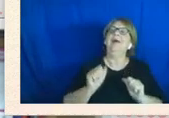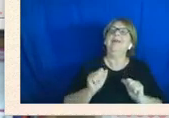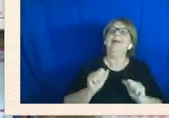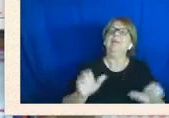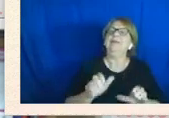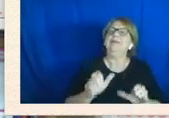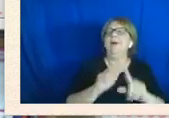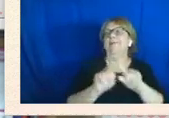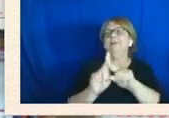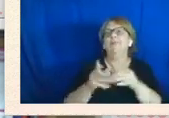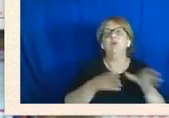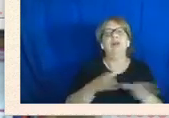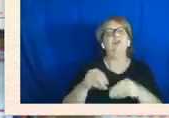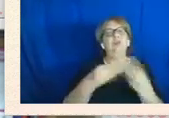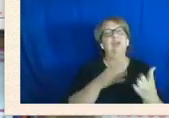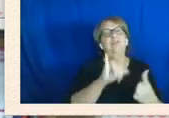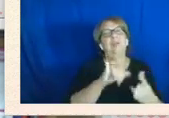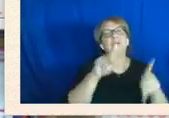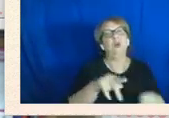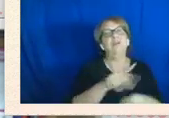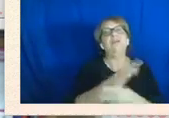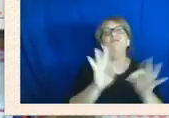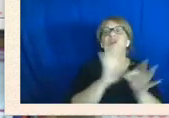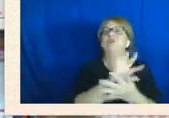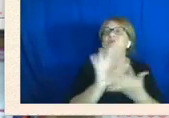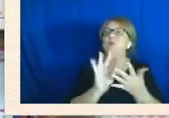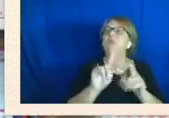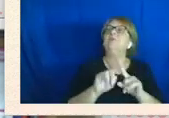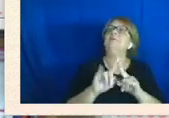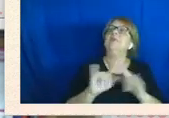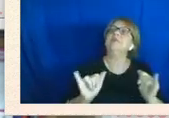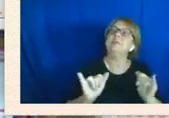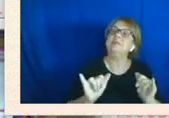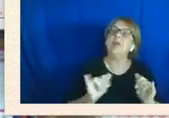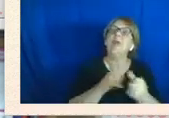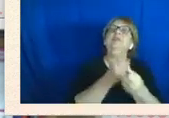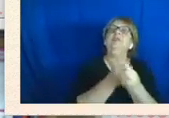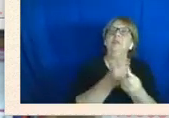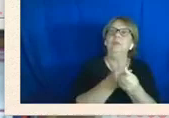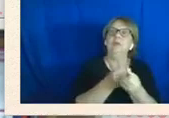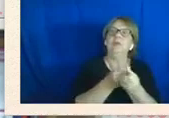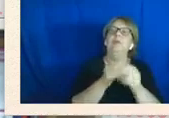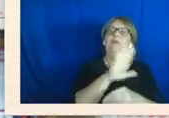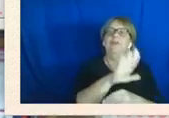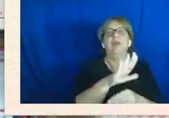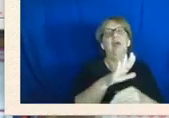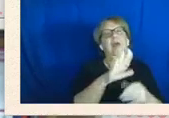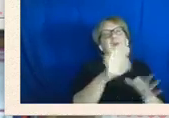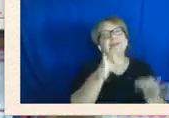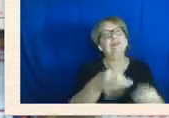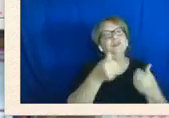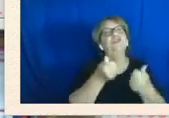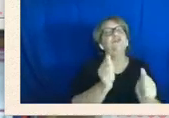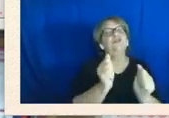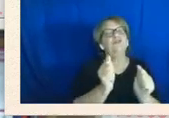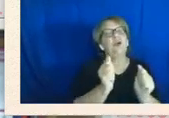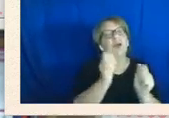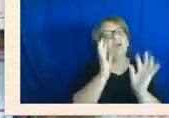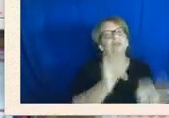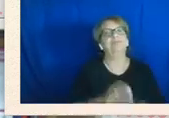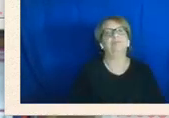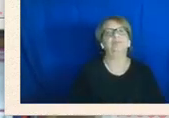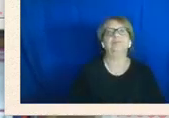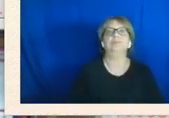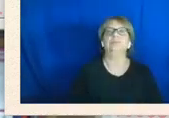person freedom of choice, but yet at the same time, support them in the decisions that they're trying to make. So we